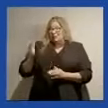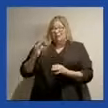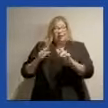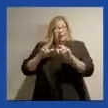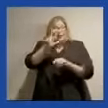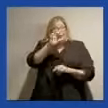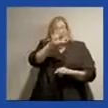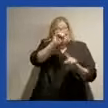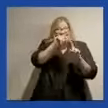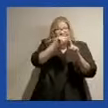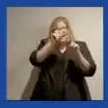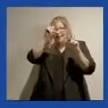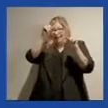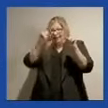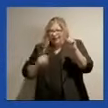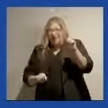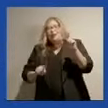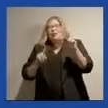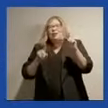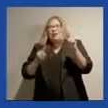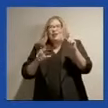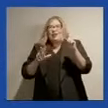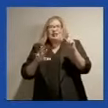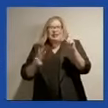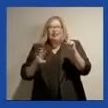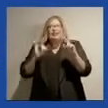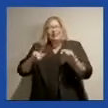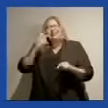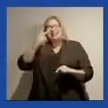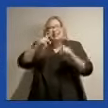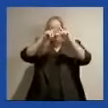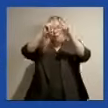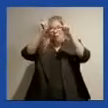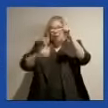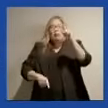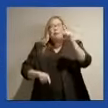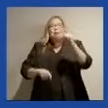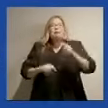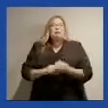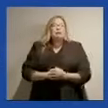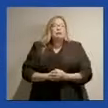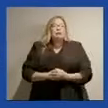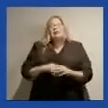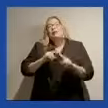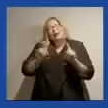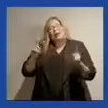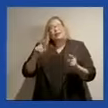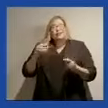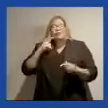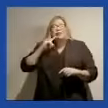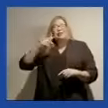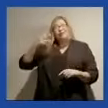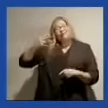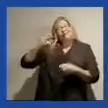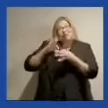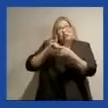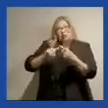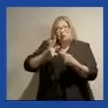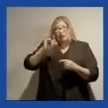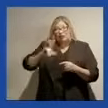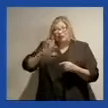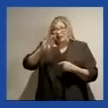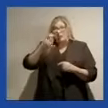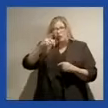to 137, and that's that drop. But here's the long-winded story of this chart. You can see it's back to some